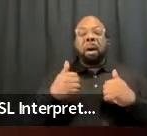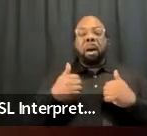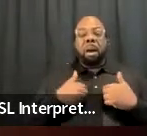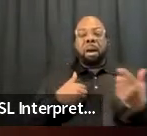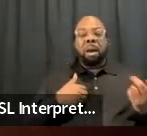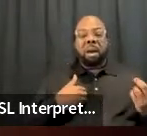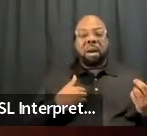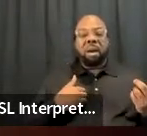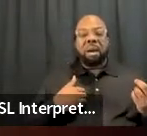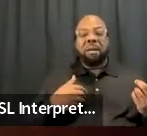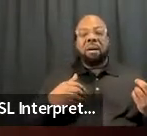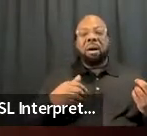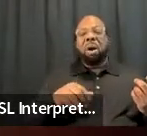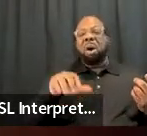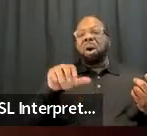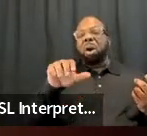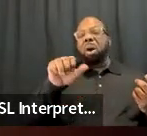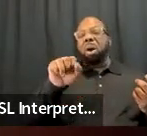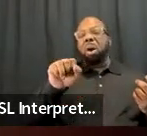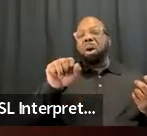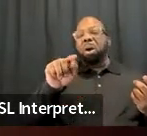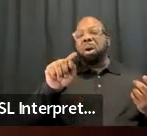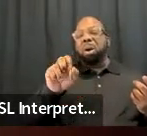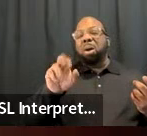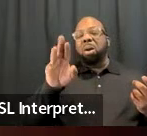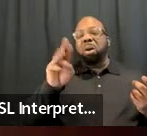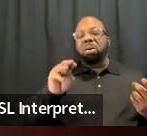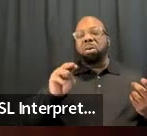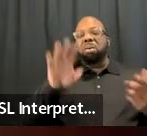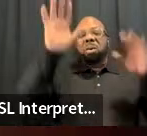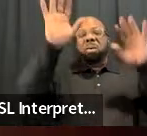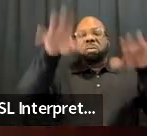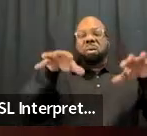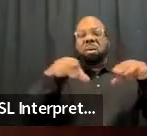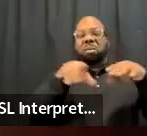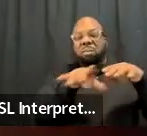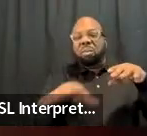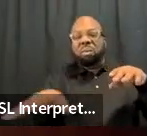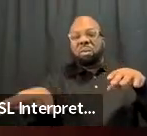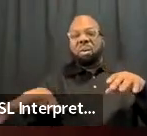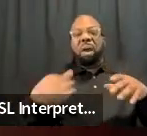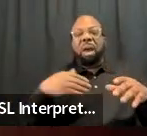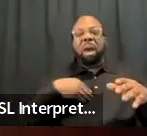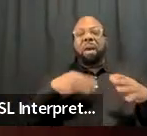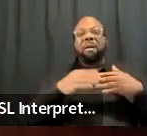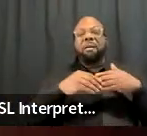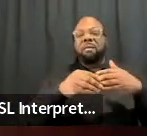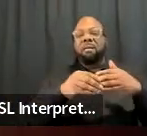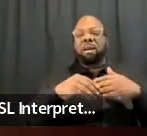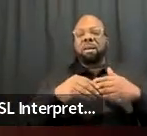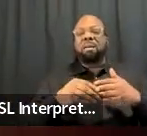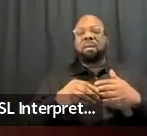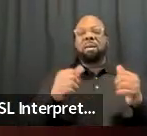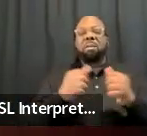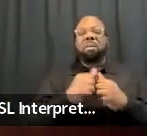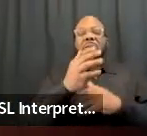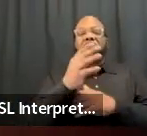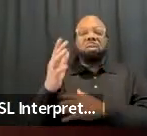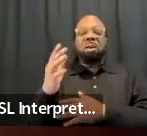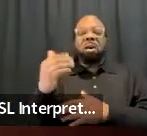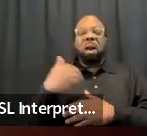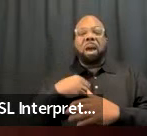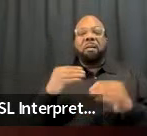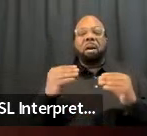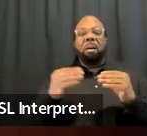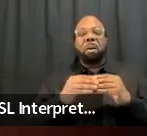example, we're considering proposals that would allow for more flexibility in tree pits and rain gardens. We're even looking at more